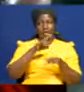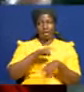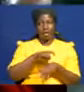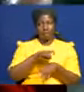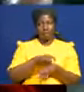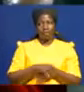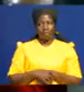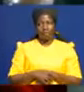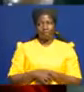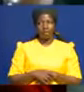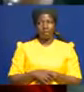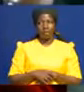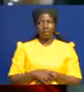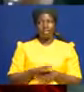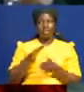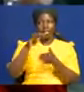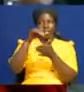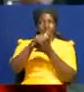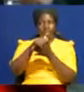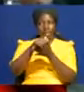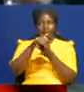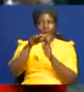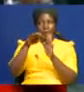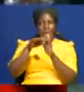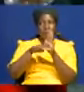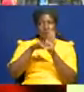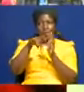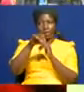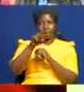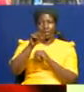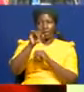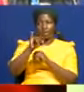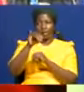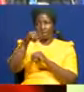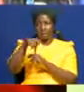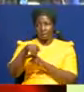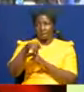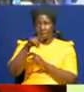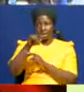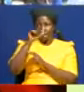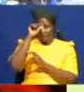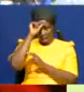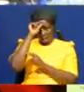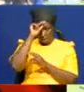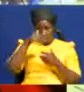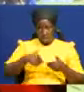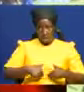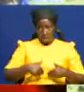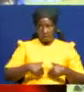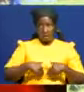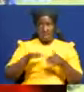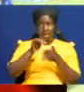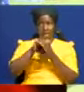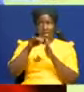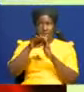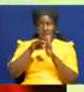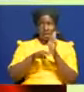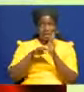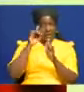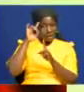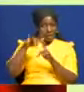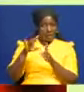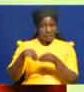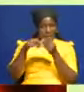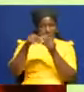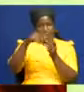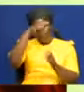Service Internship Program, PSIP, is the government youth employment program whose main objective is to offer college graduates